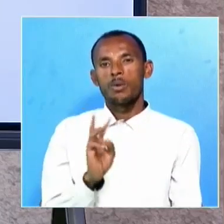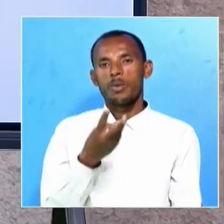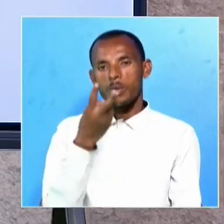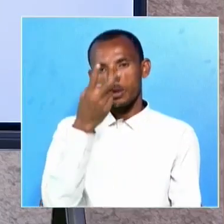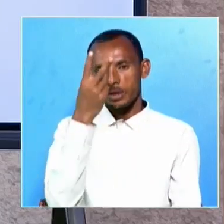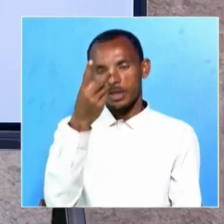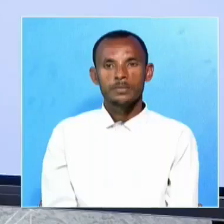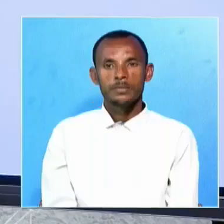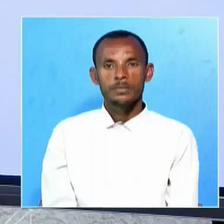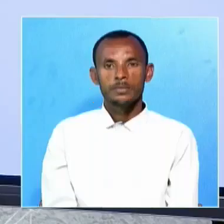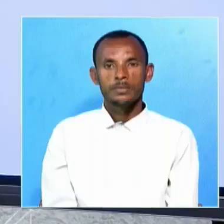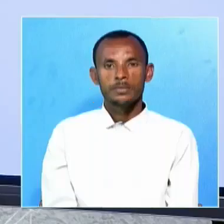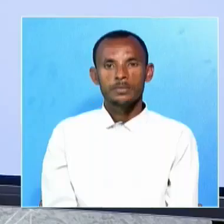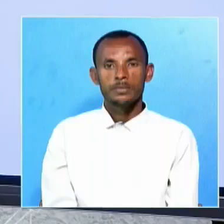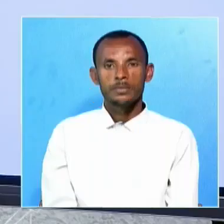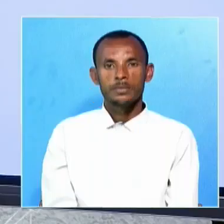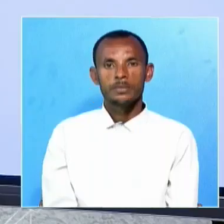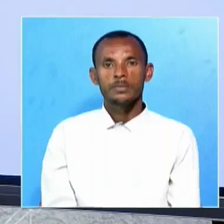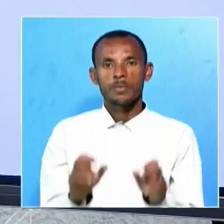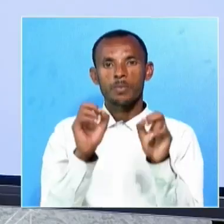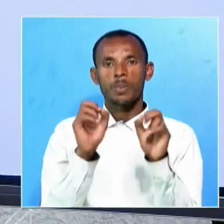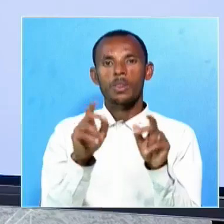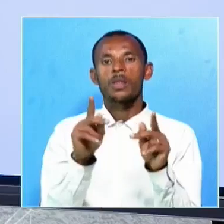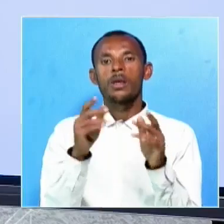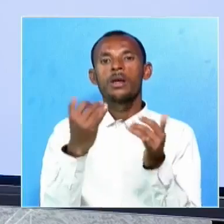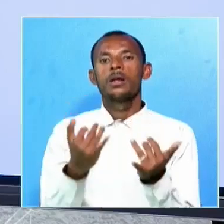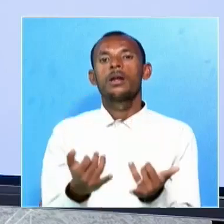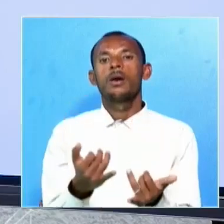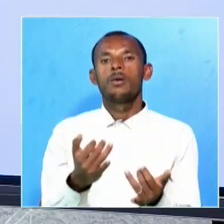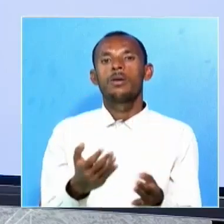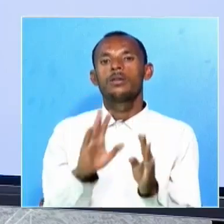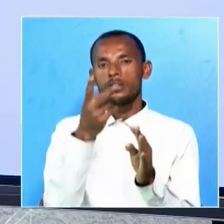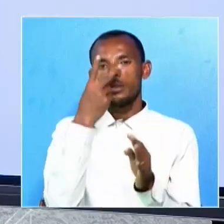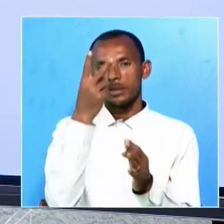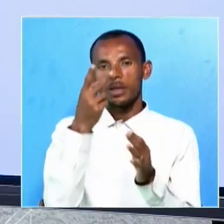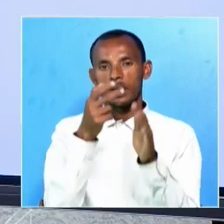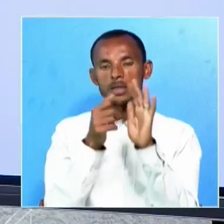concept through example. Okay, now let's see example.